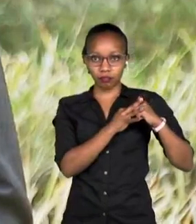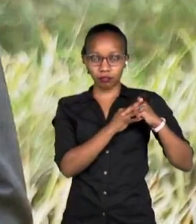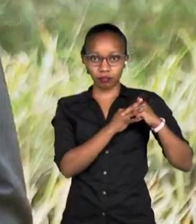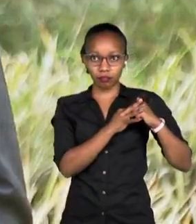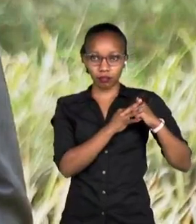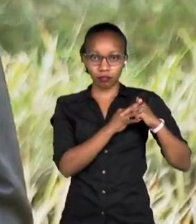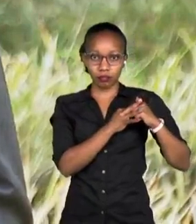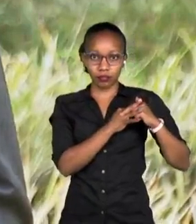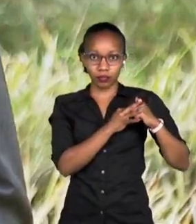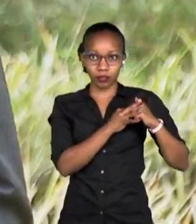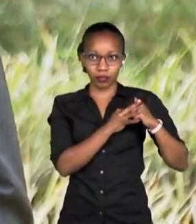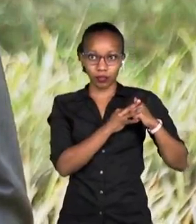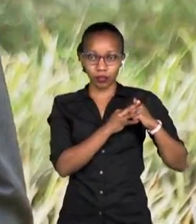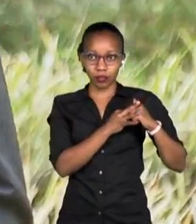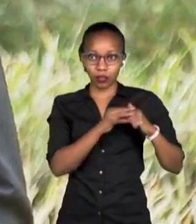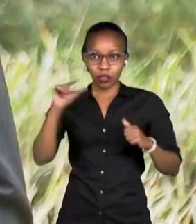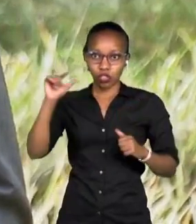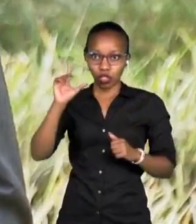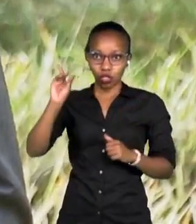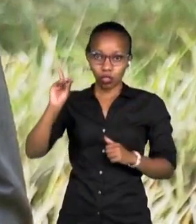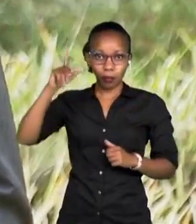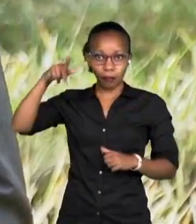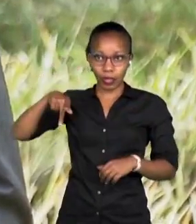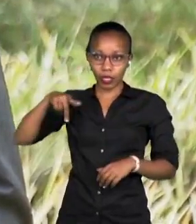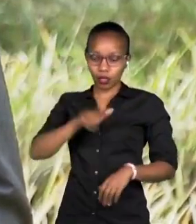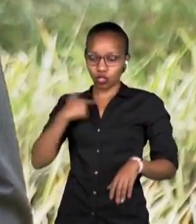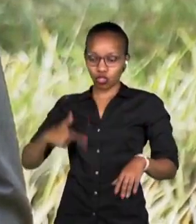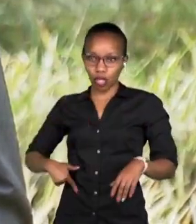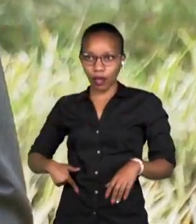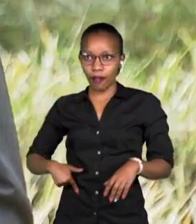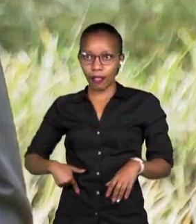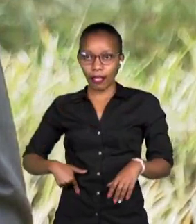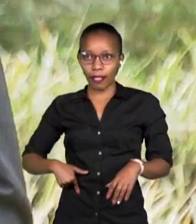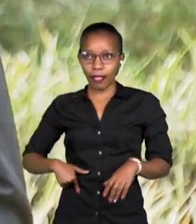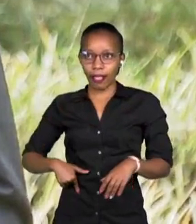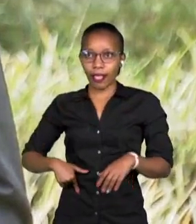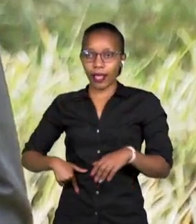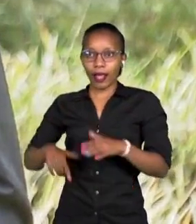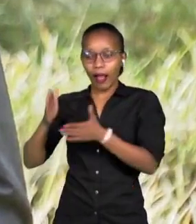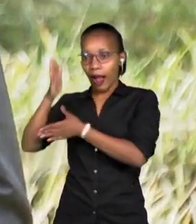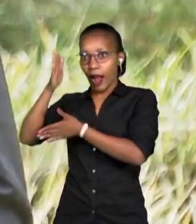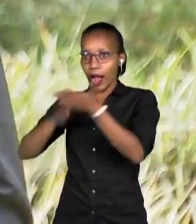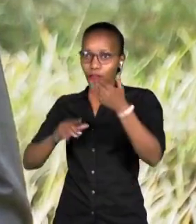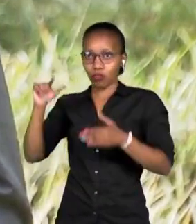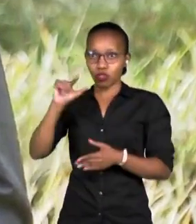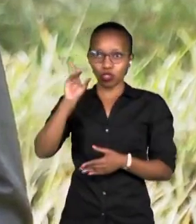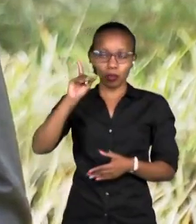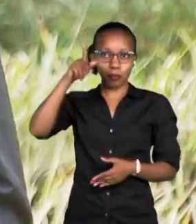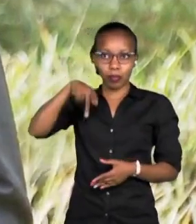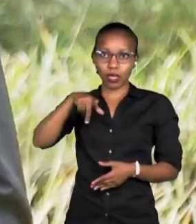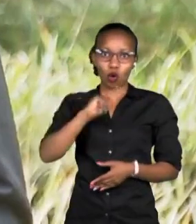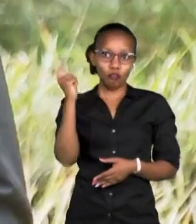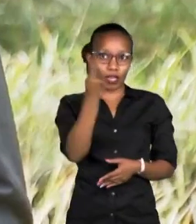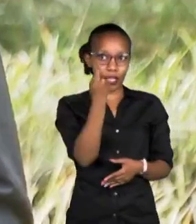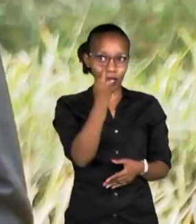1978, the GDP per capita of China was half that of the GDP per capita of